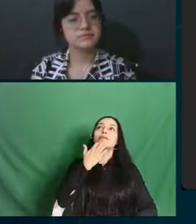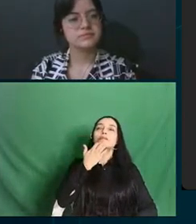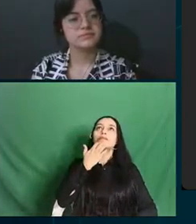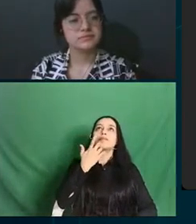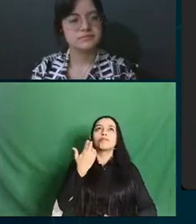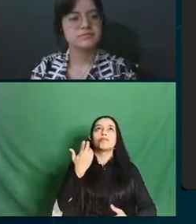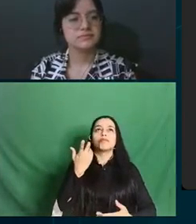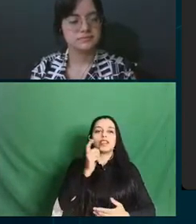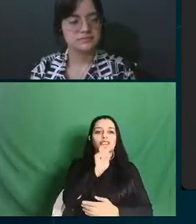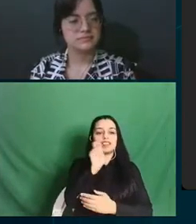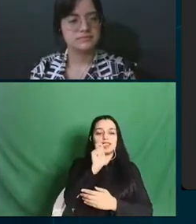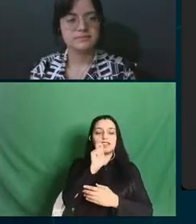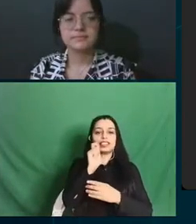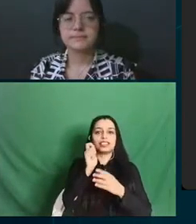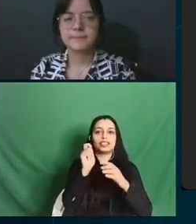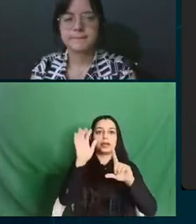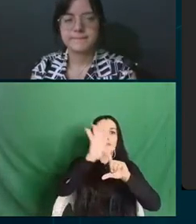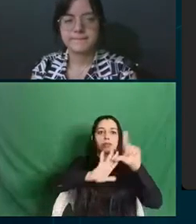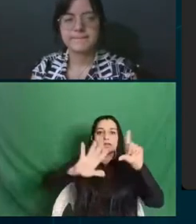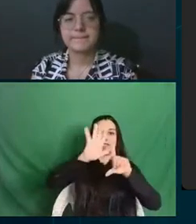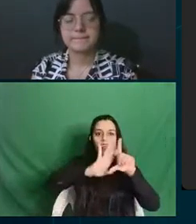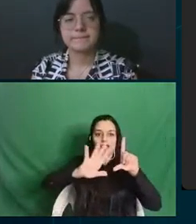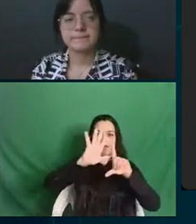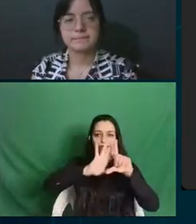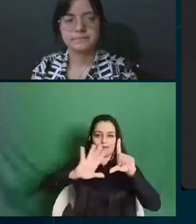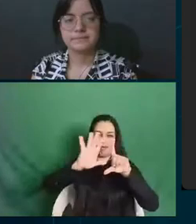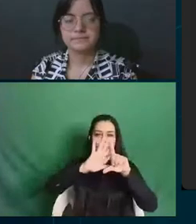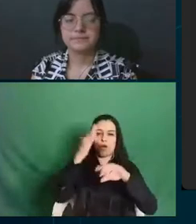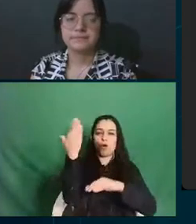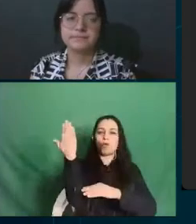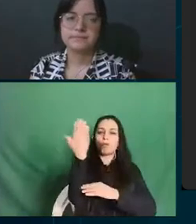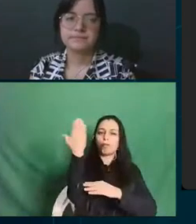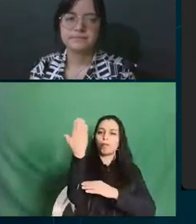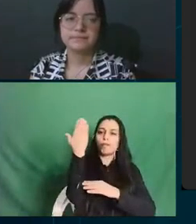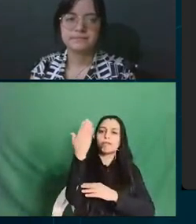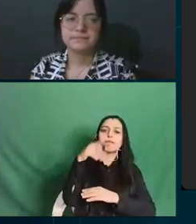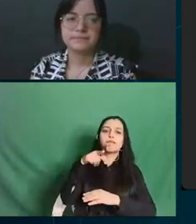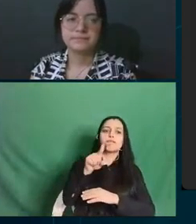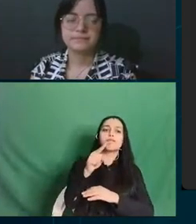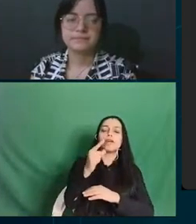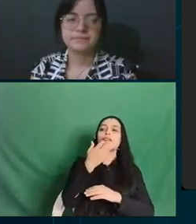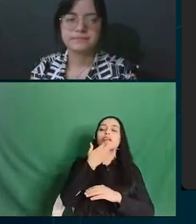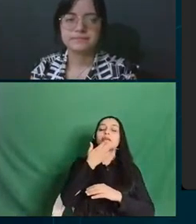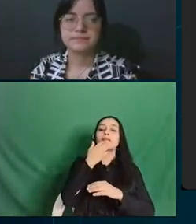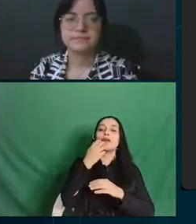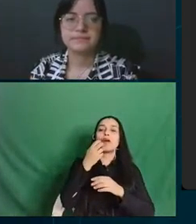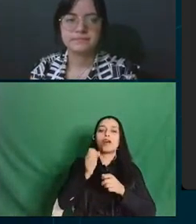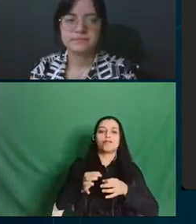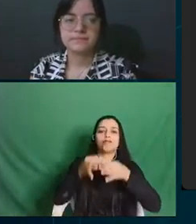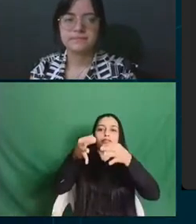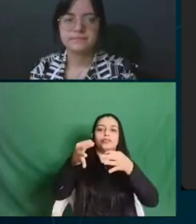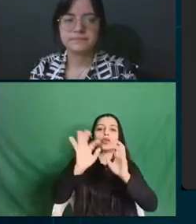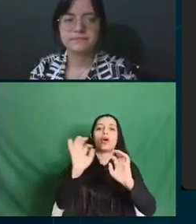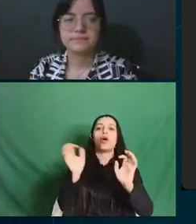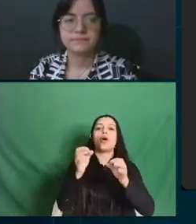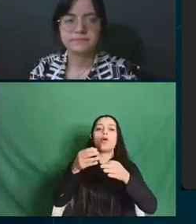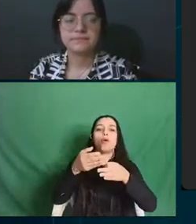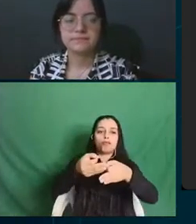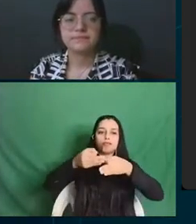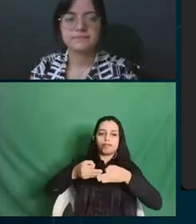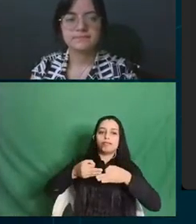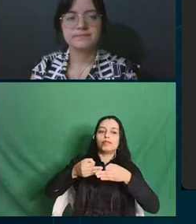scene. They know what scenes you're skipping. They can analyze which actors and actresses you like or don't